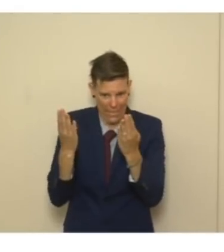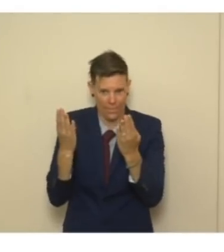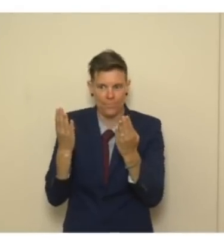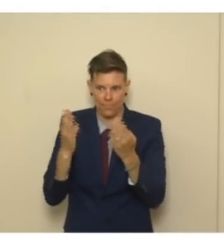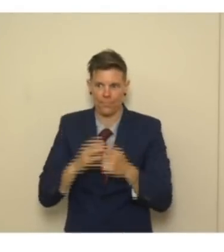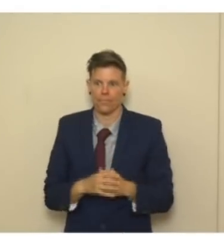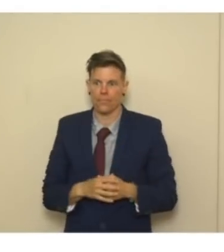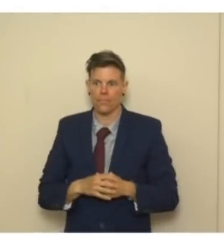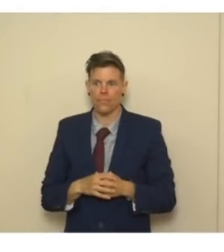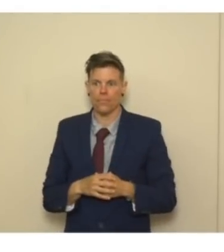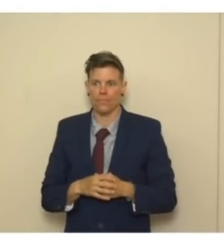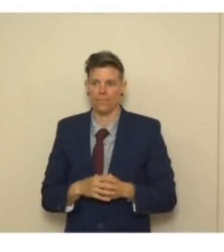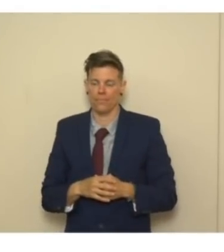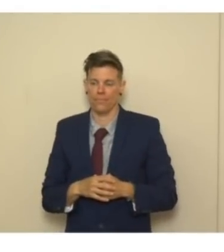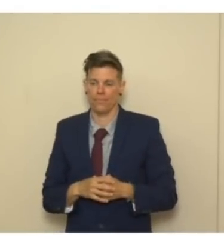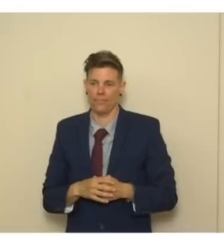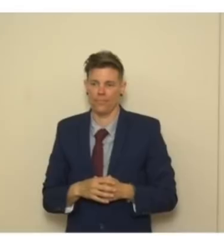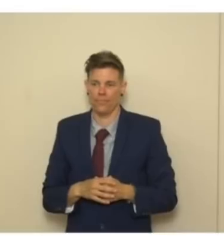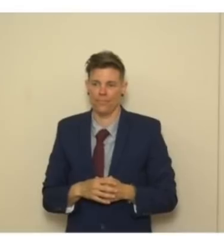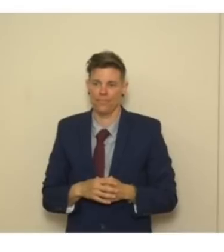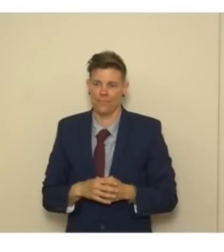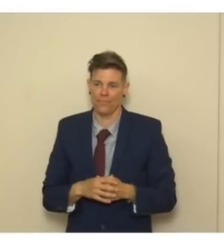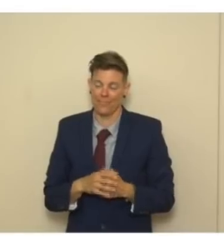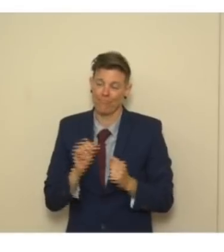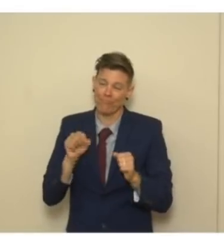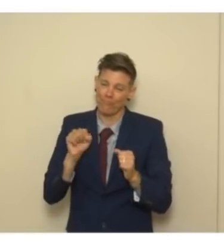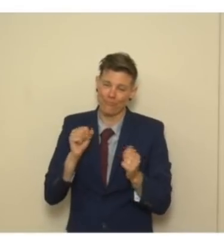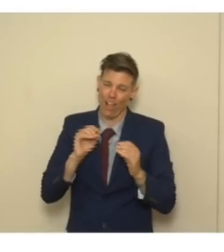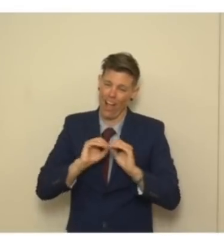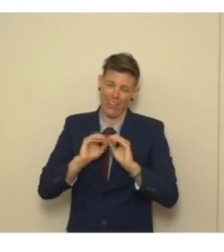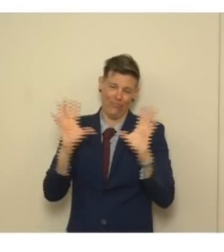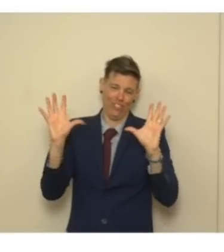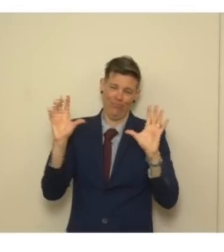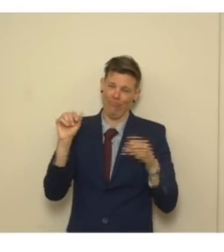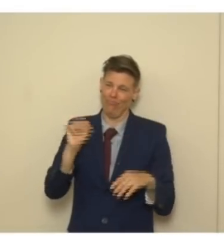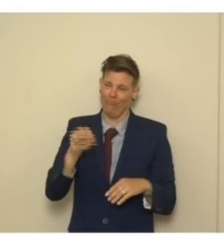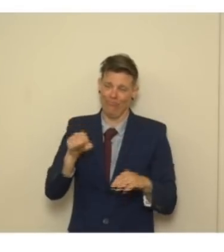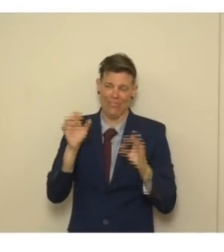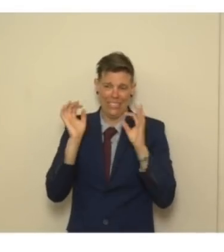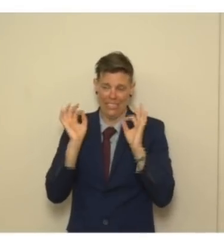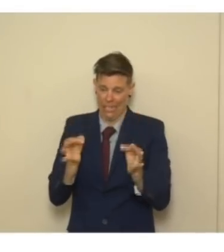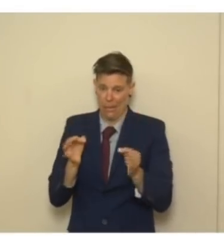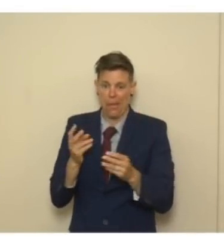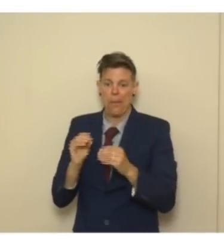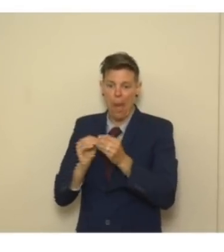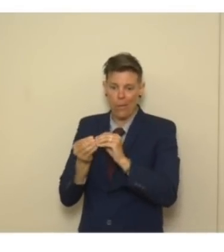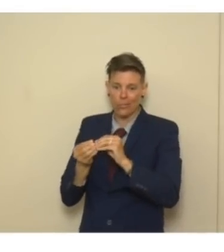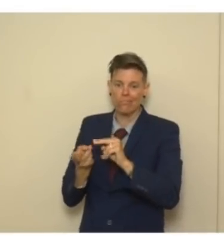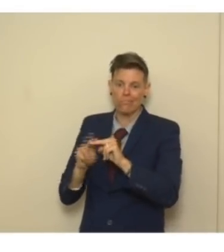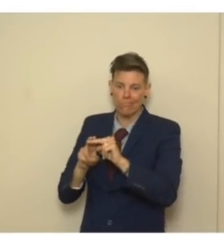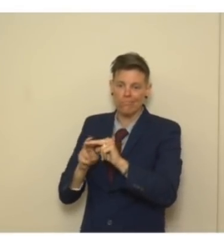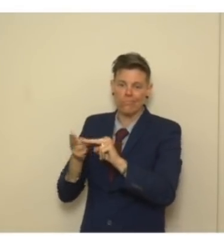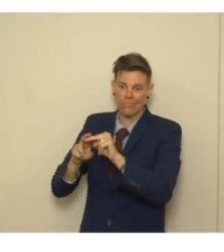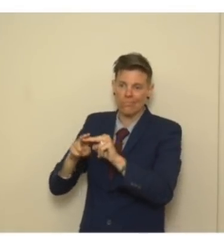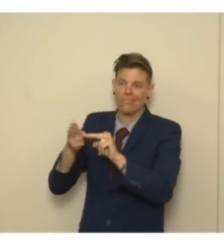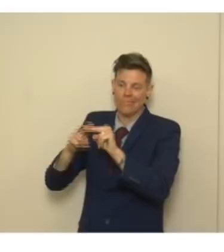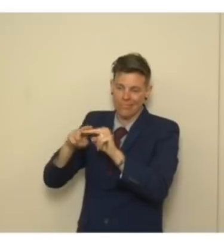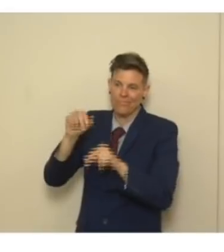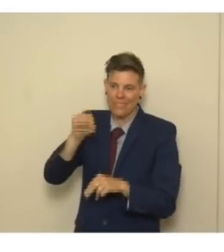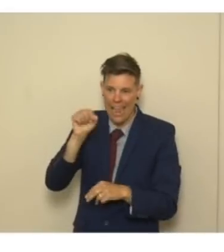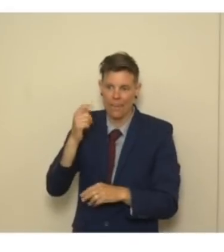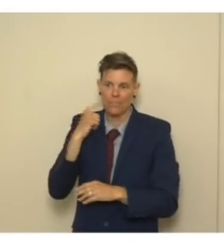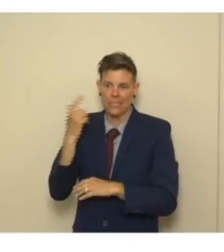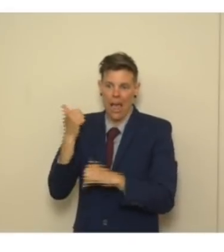absolutely no question that the trend in cases is going up, and we've seen a 4-day trend now increasing in New Mexico as well, which is